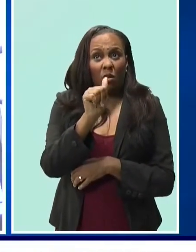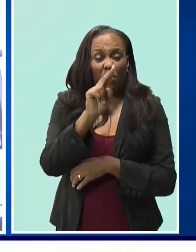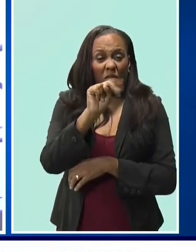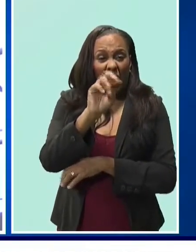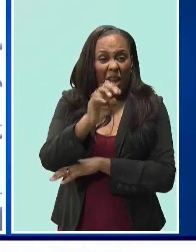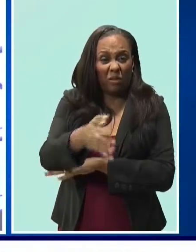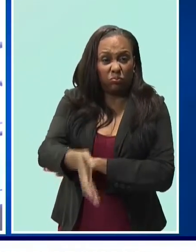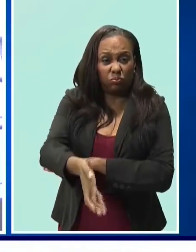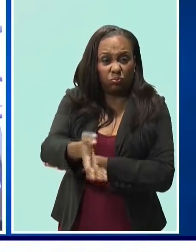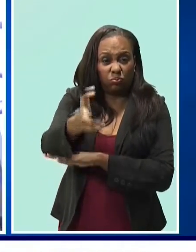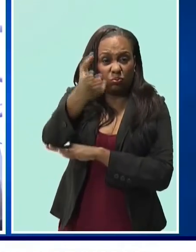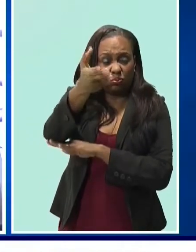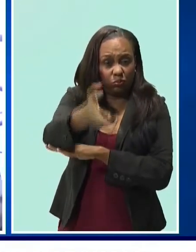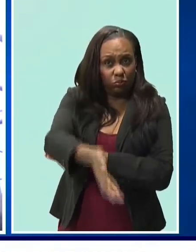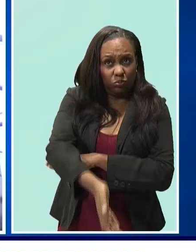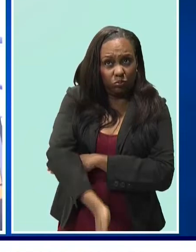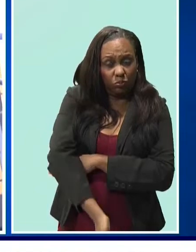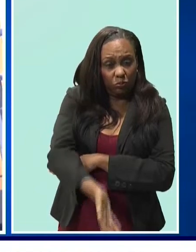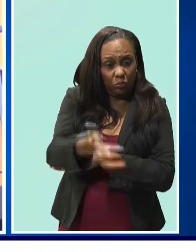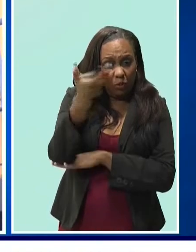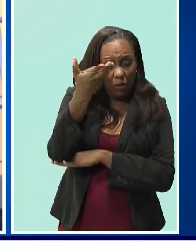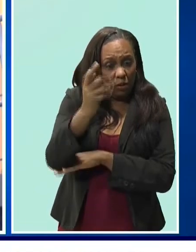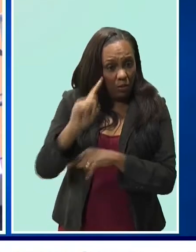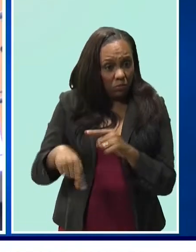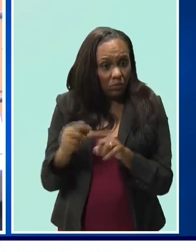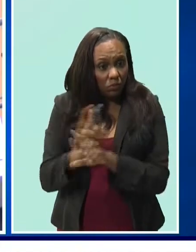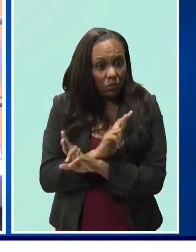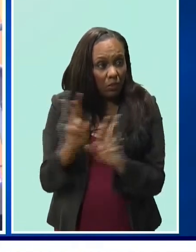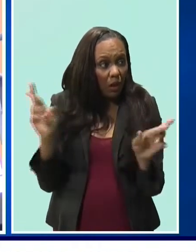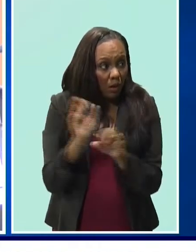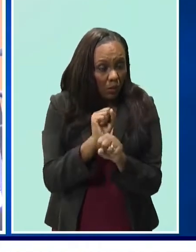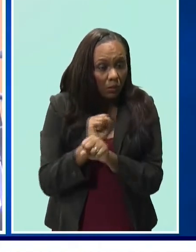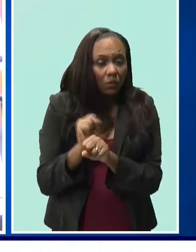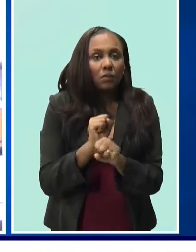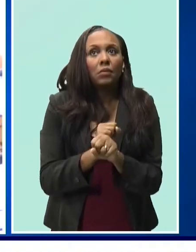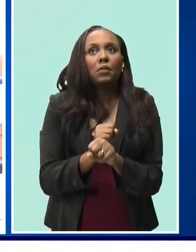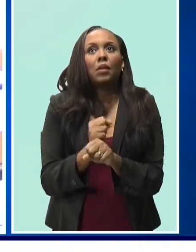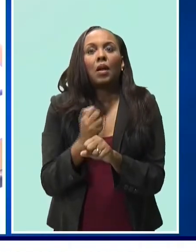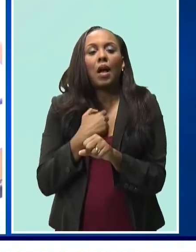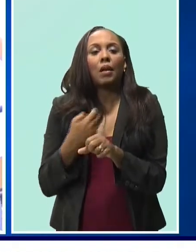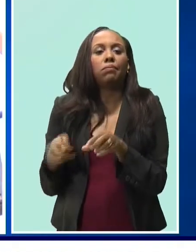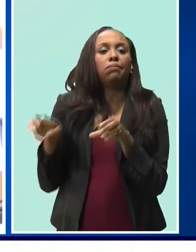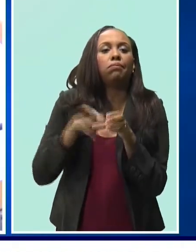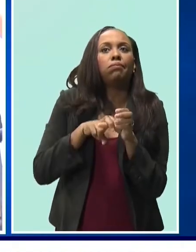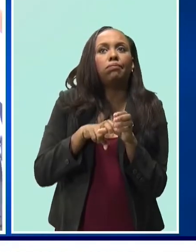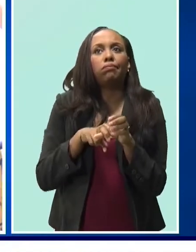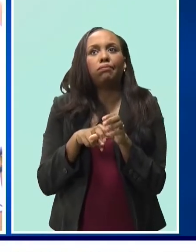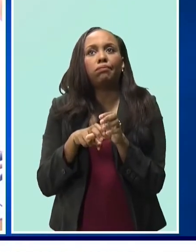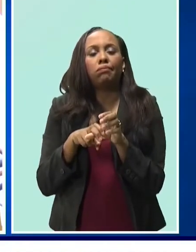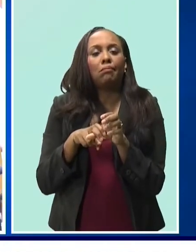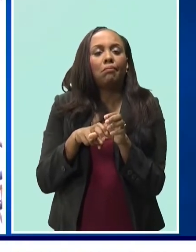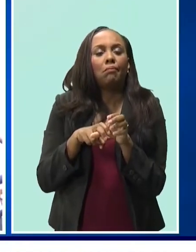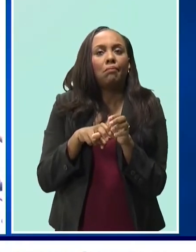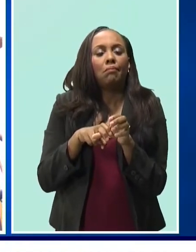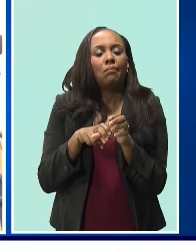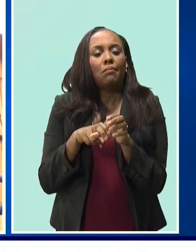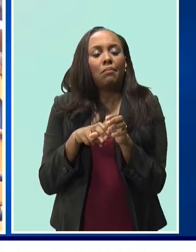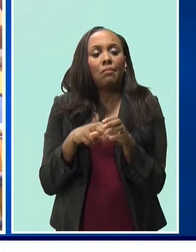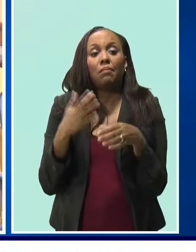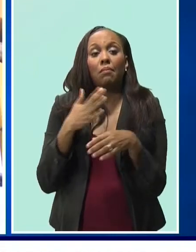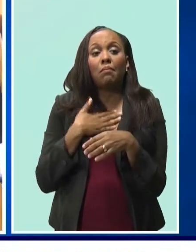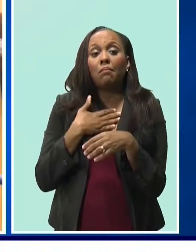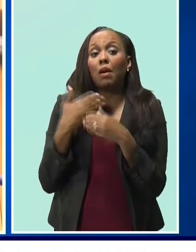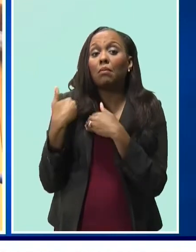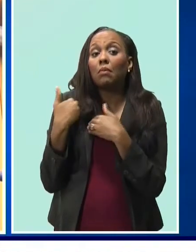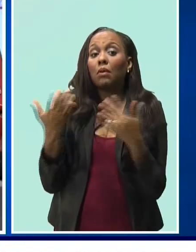crane, and then once the vessel is ready to work, I start to work the ship. And my job is to ensure